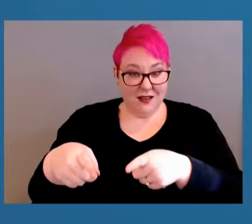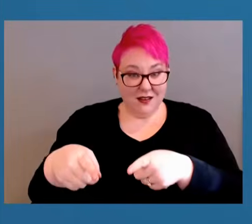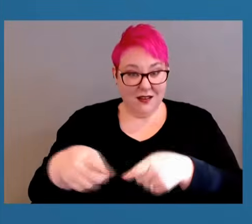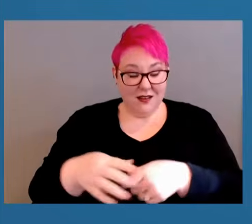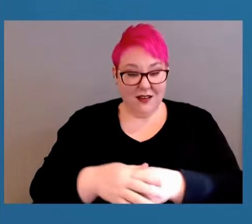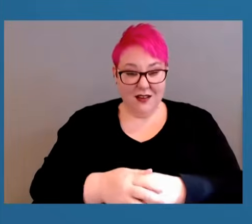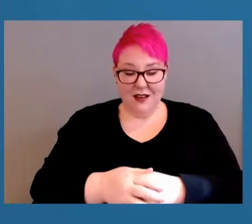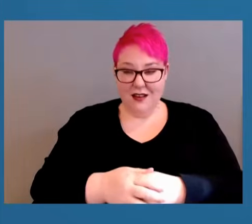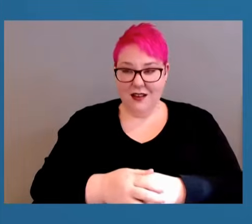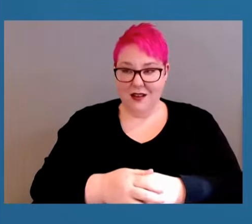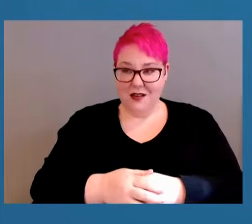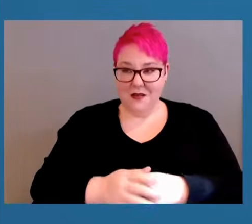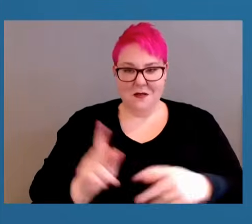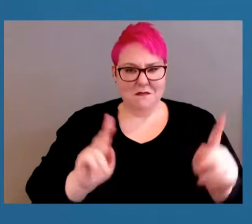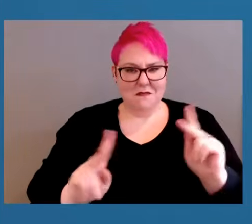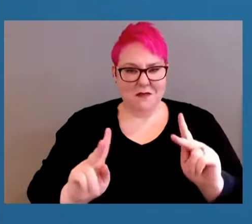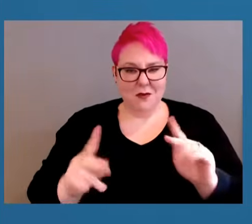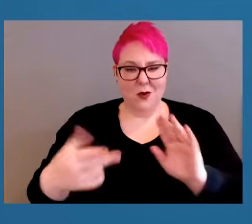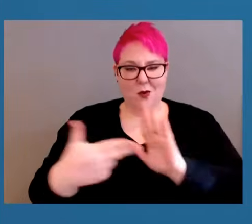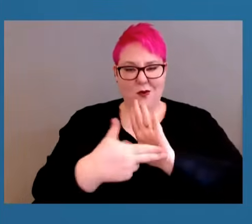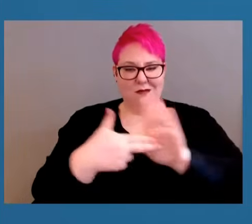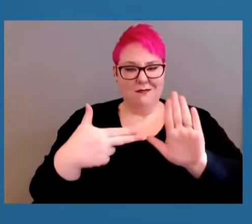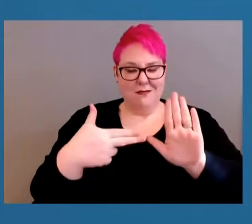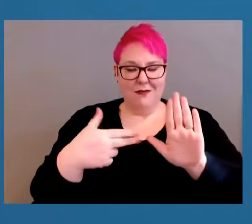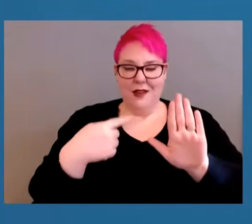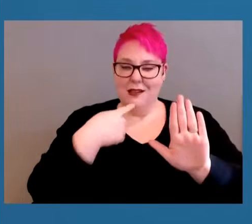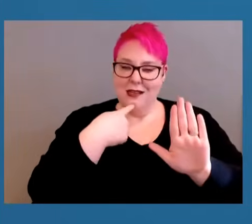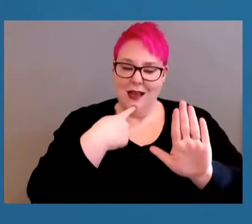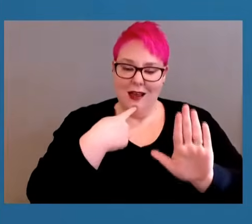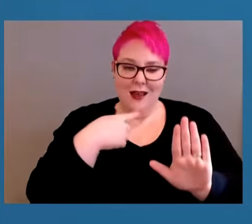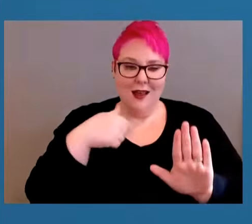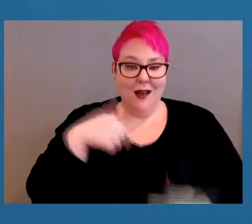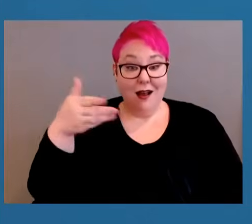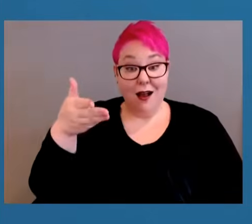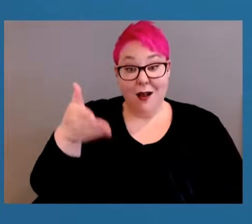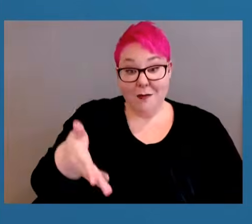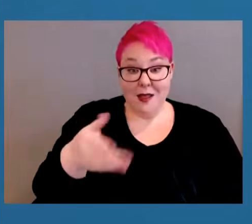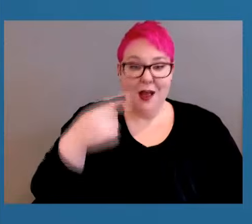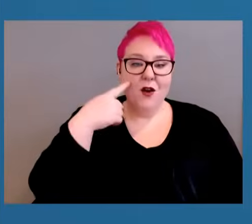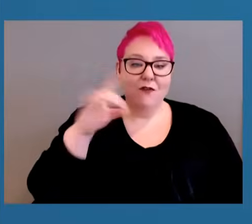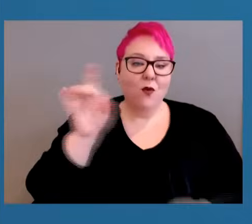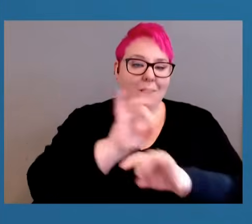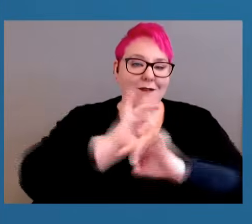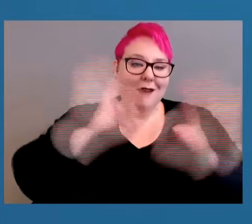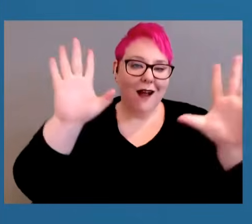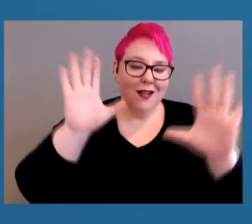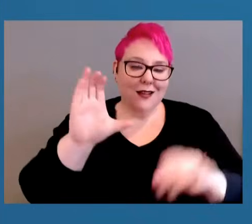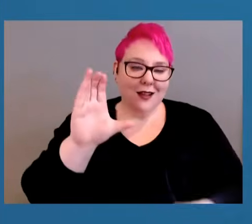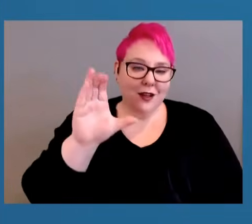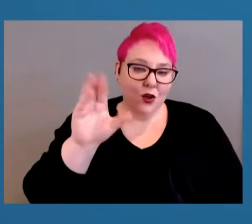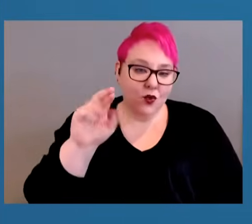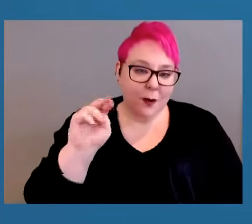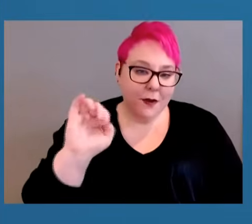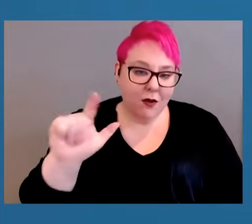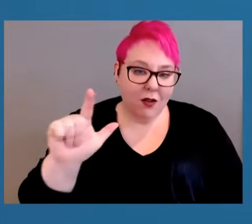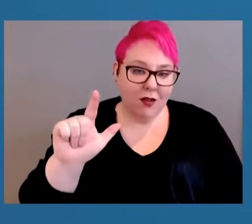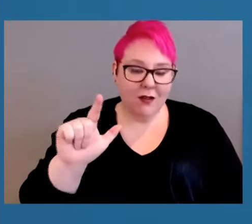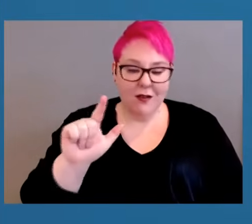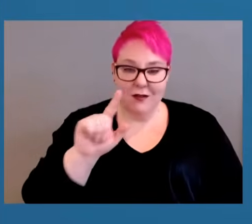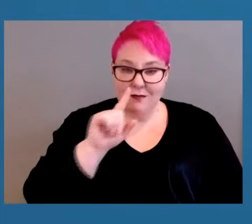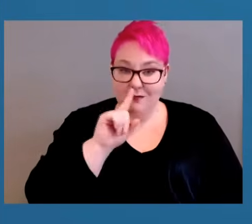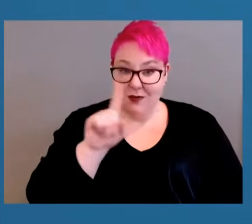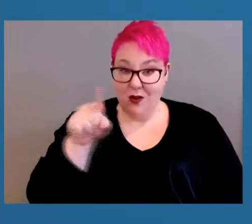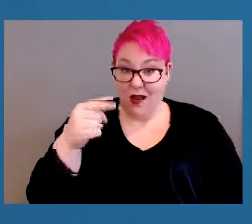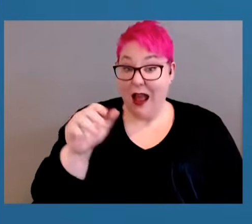agents who claim they're there to deal with violent criminals, turns out they only had administrative warrants. They didn't even